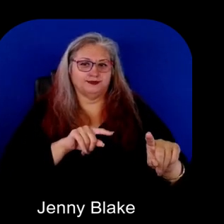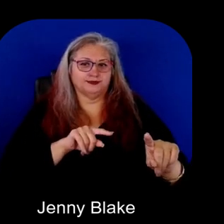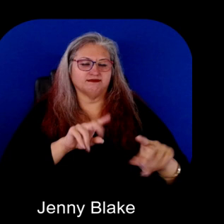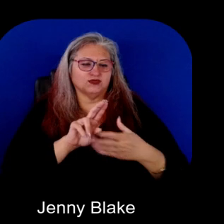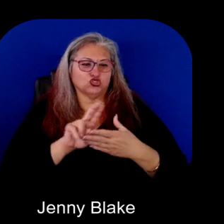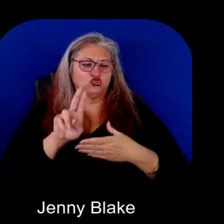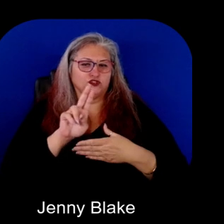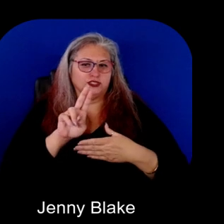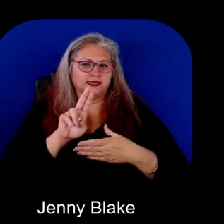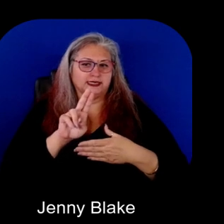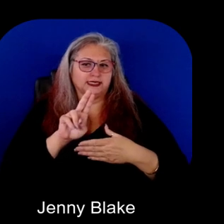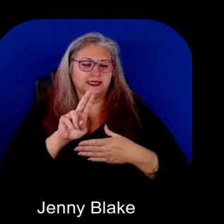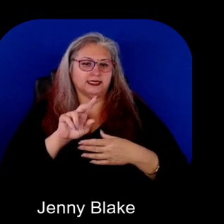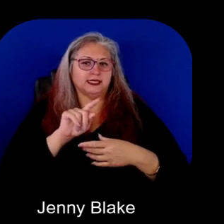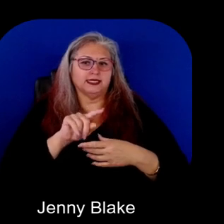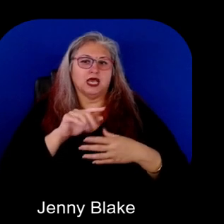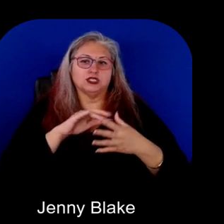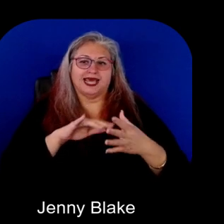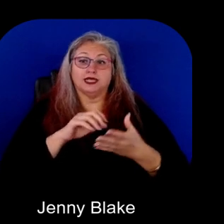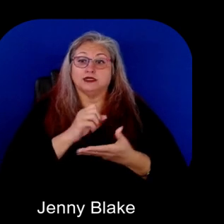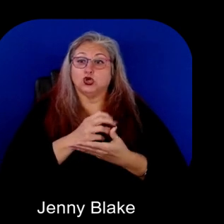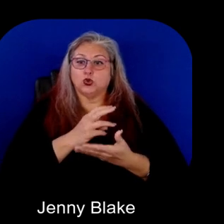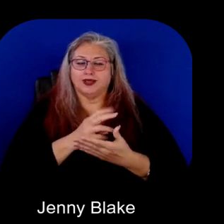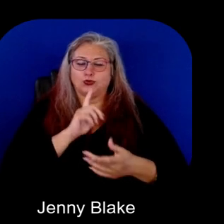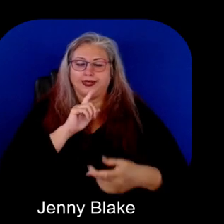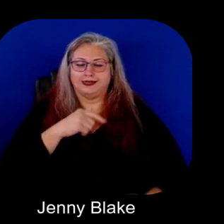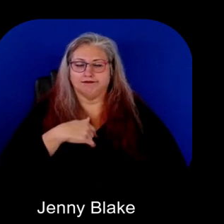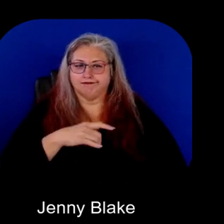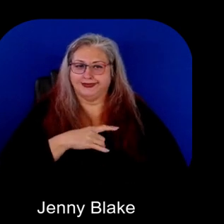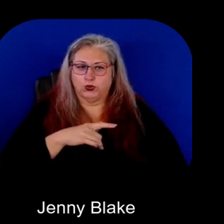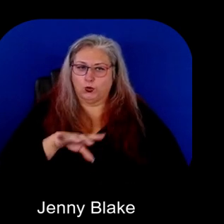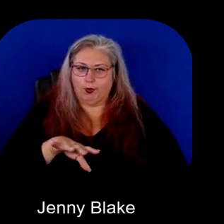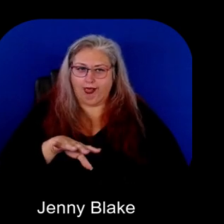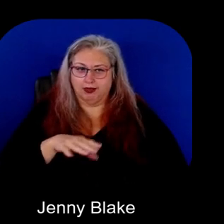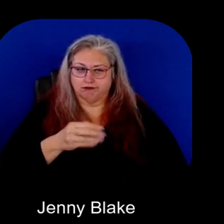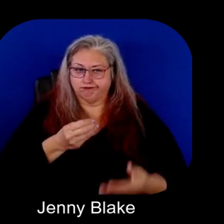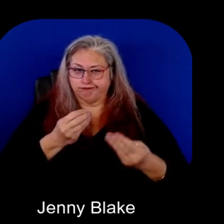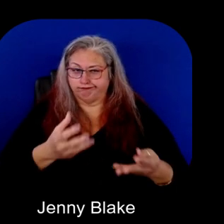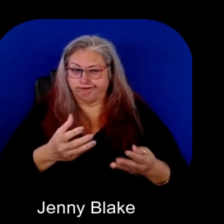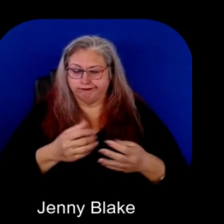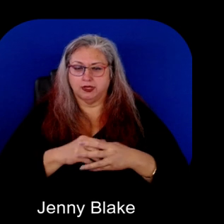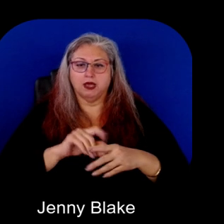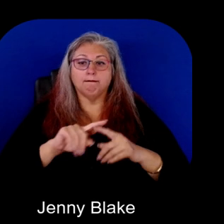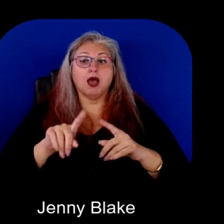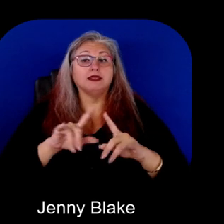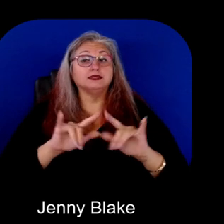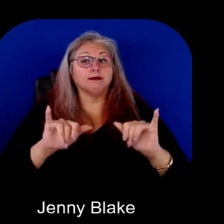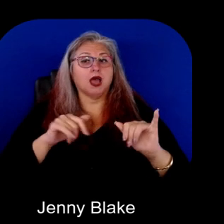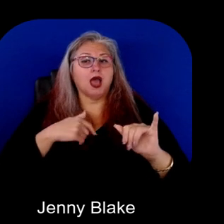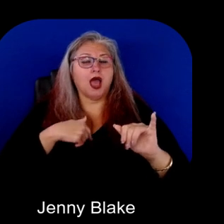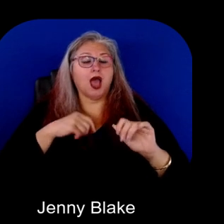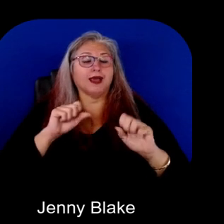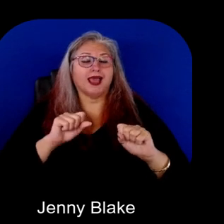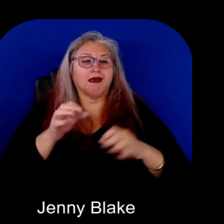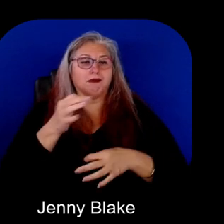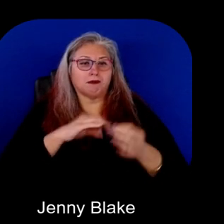the university, studying social work, which I didn't really like. On the other hand, I was able